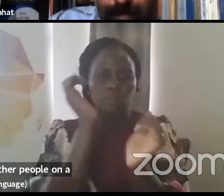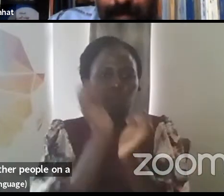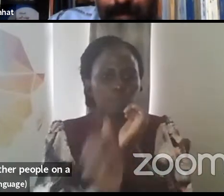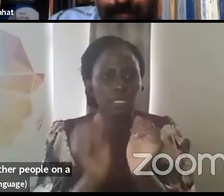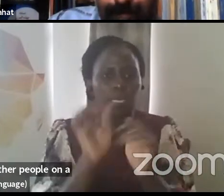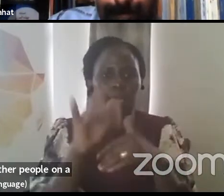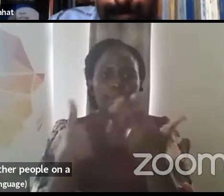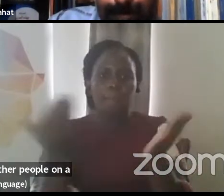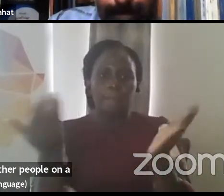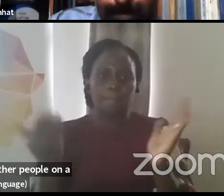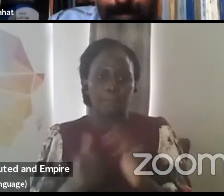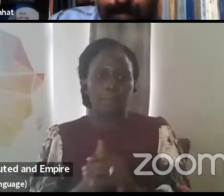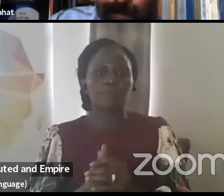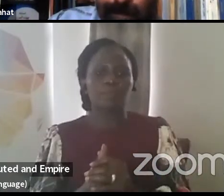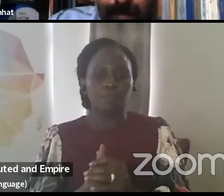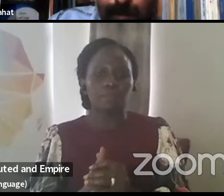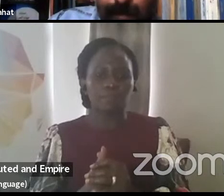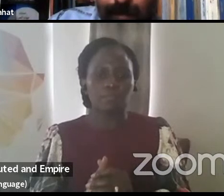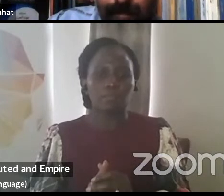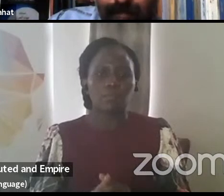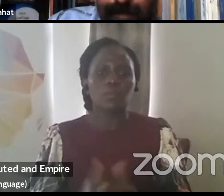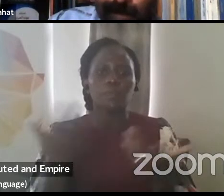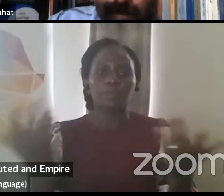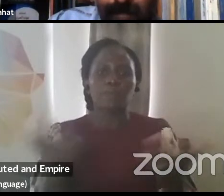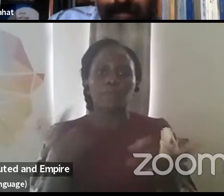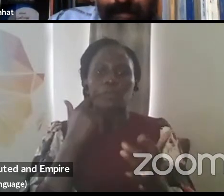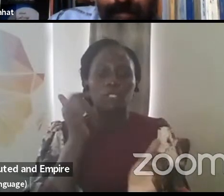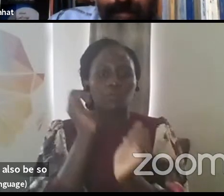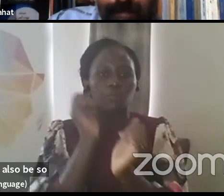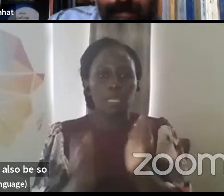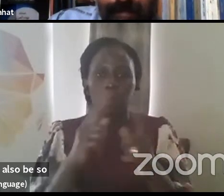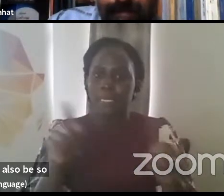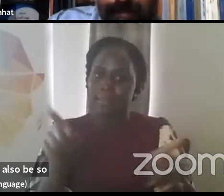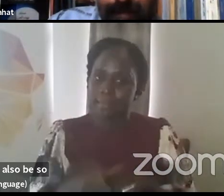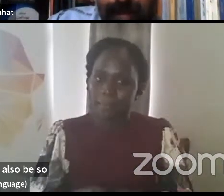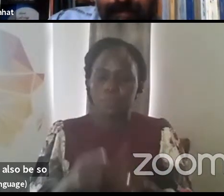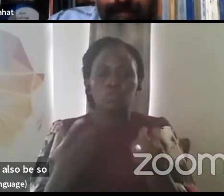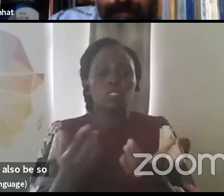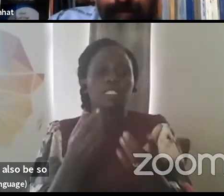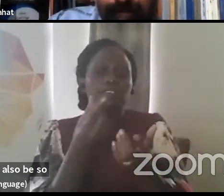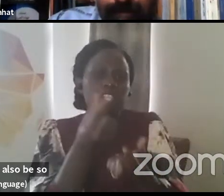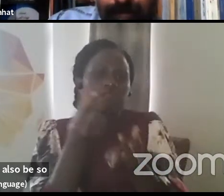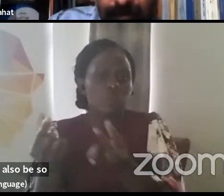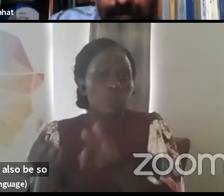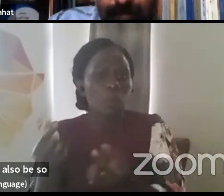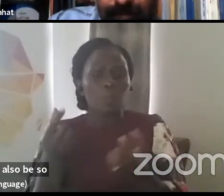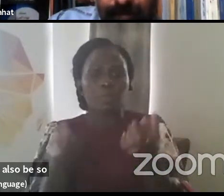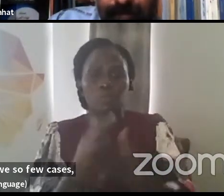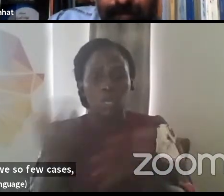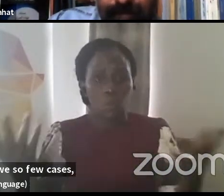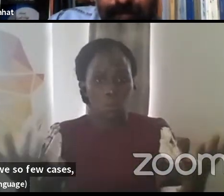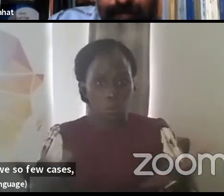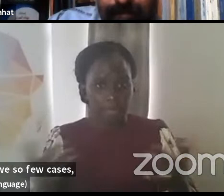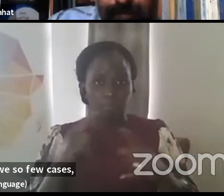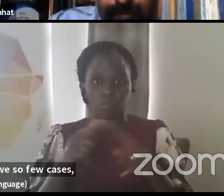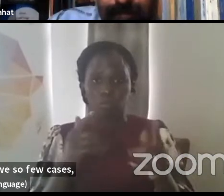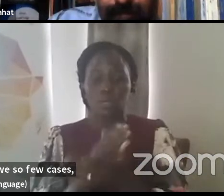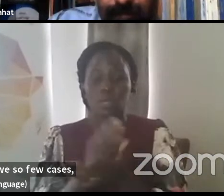face harsh sentences. But also we saw few cases, not many, of